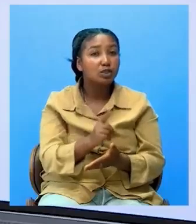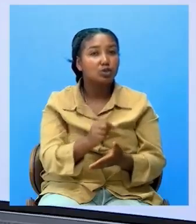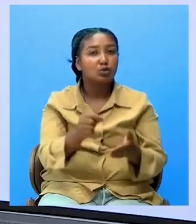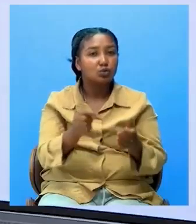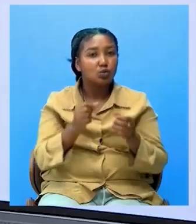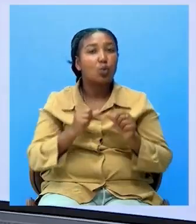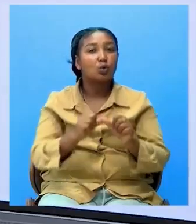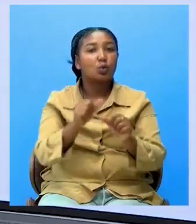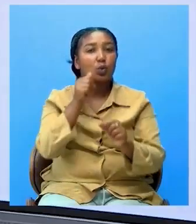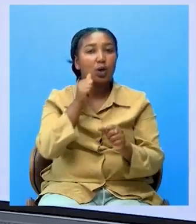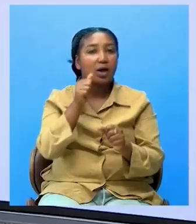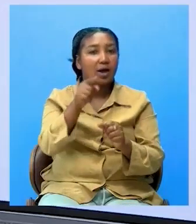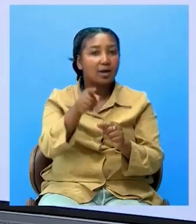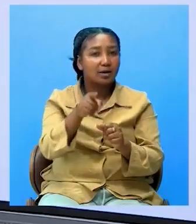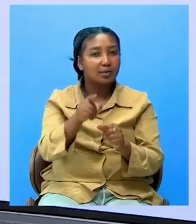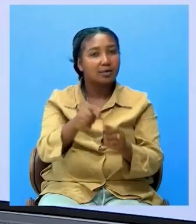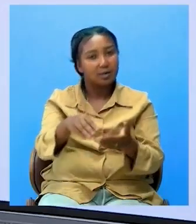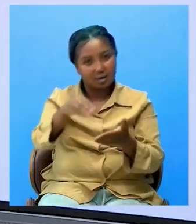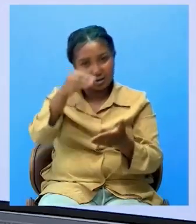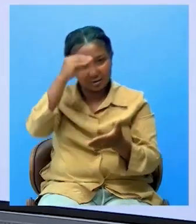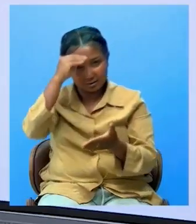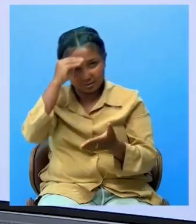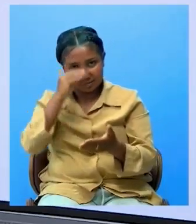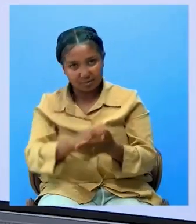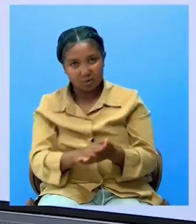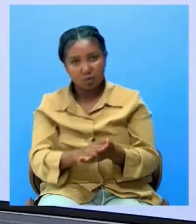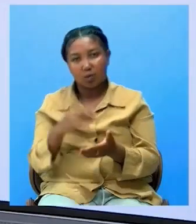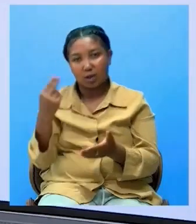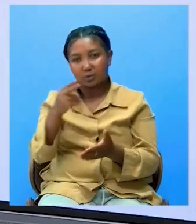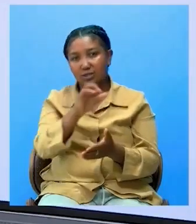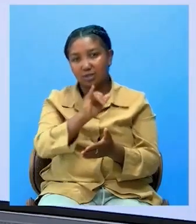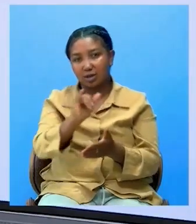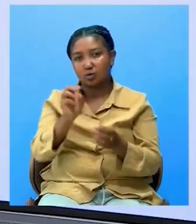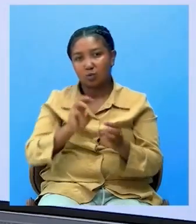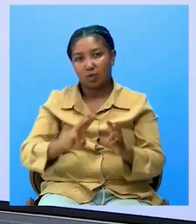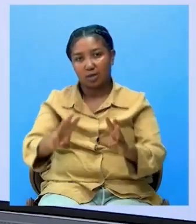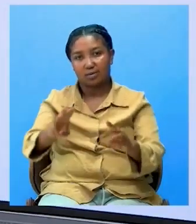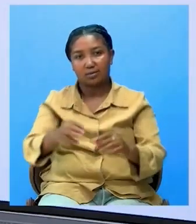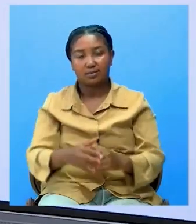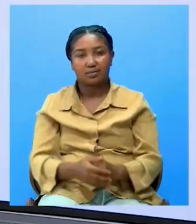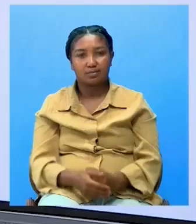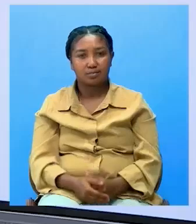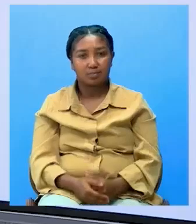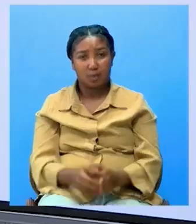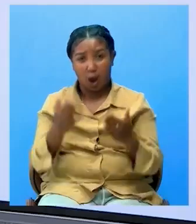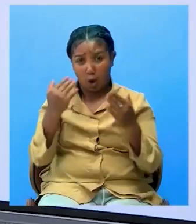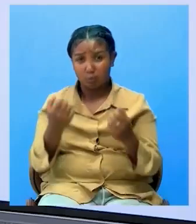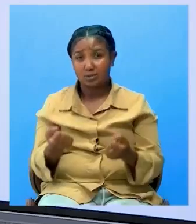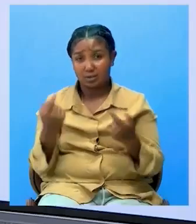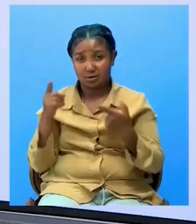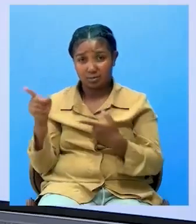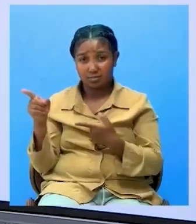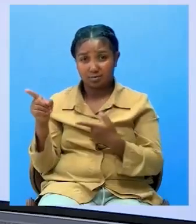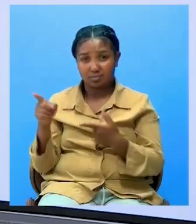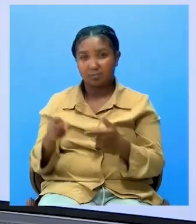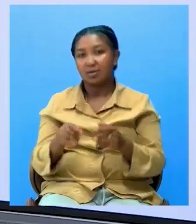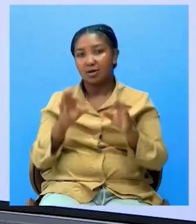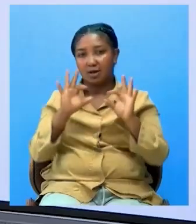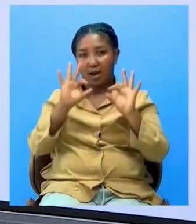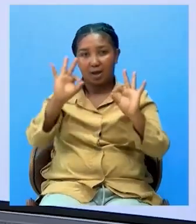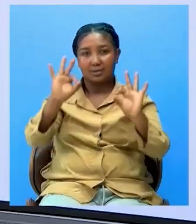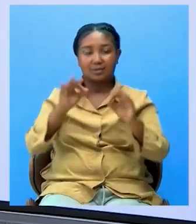to continue her lesson. We can use in such ways, okay? I hope it's clear.